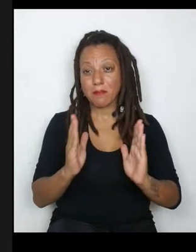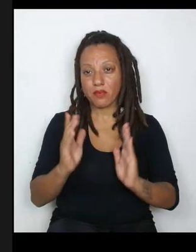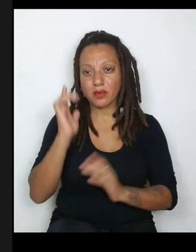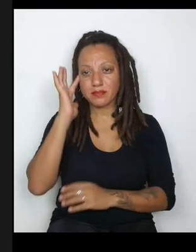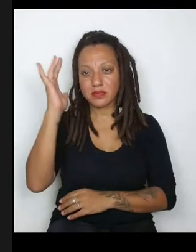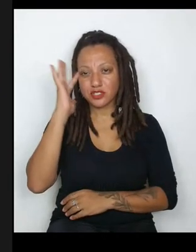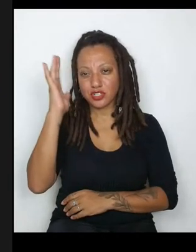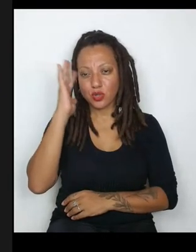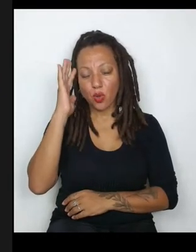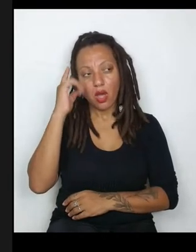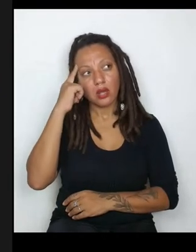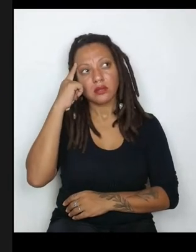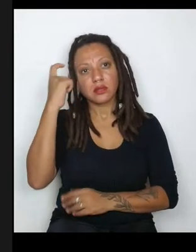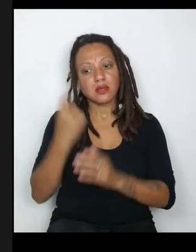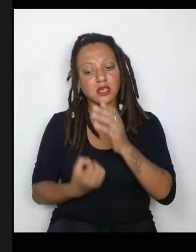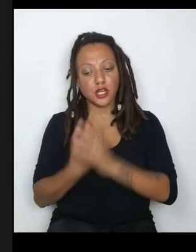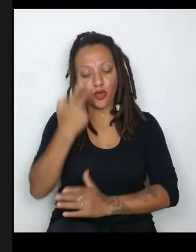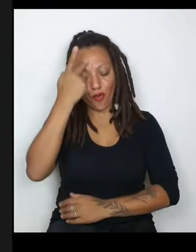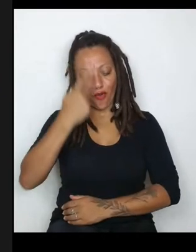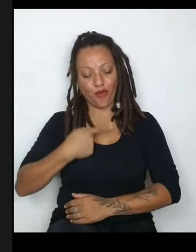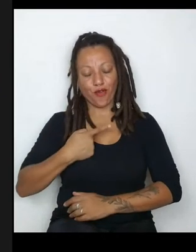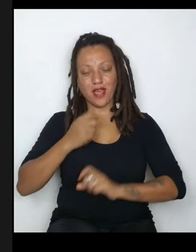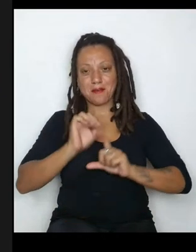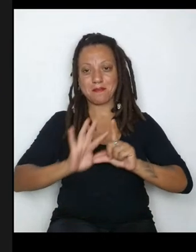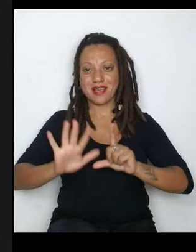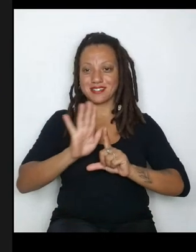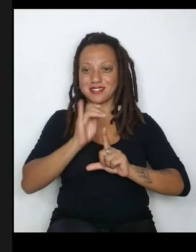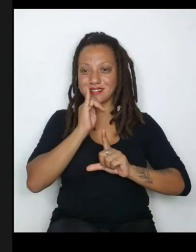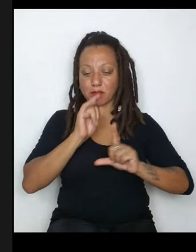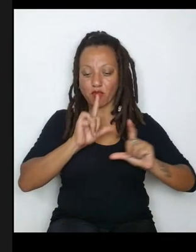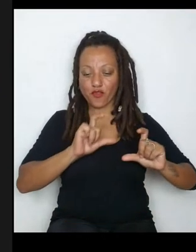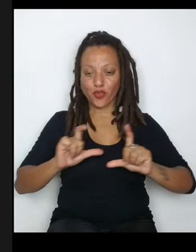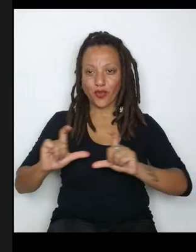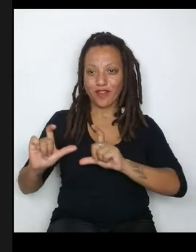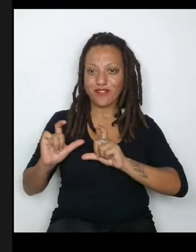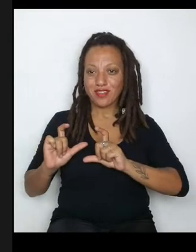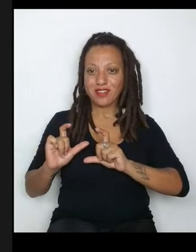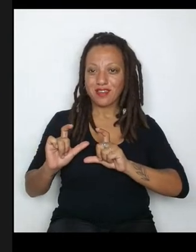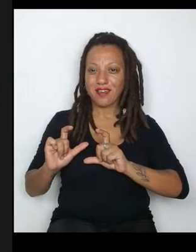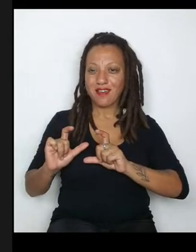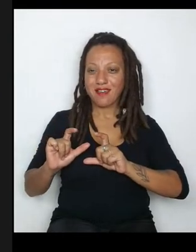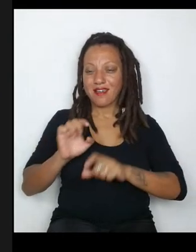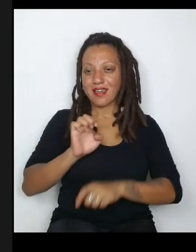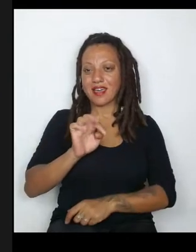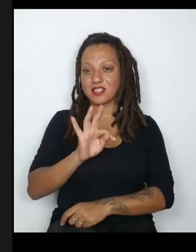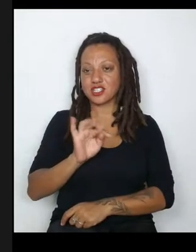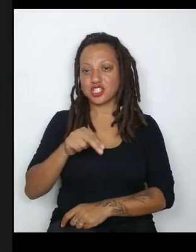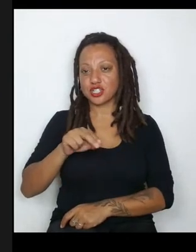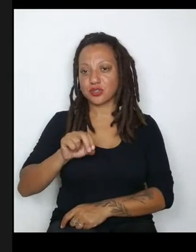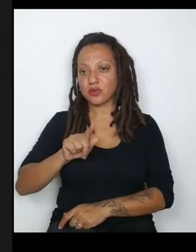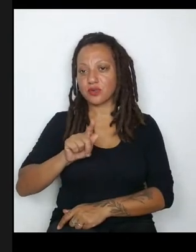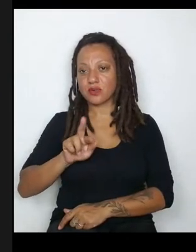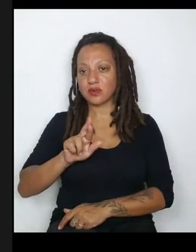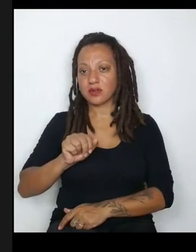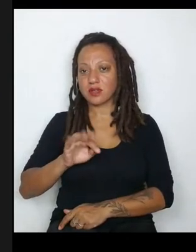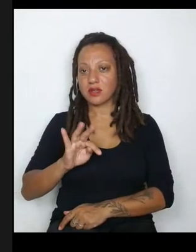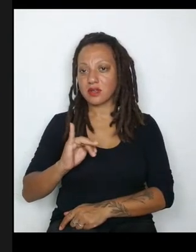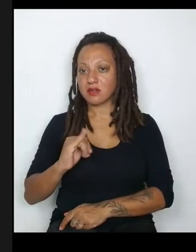that was being created at the time to create his own images the ethnographical photography